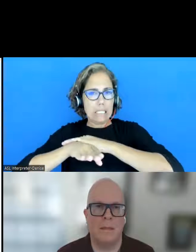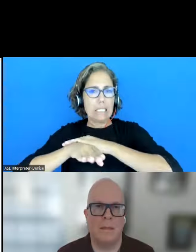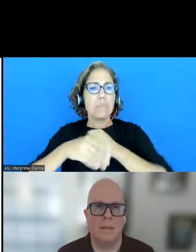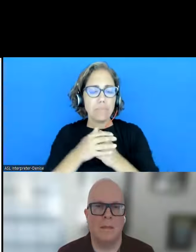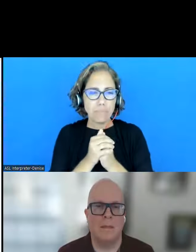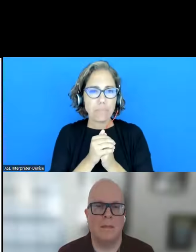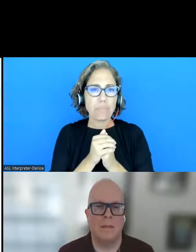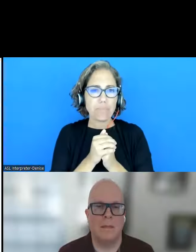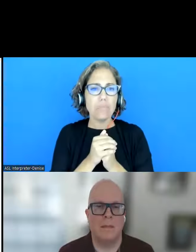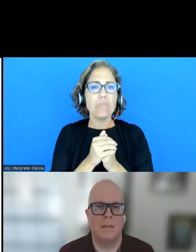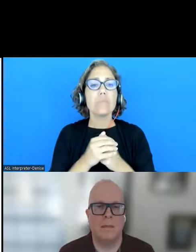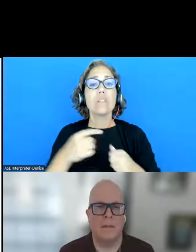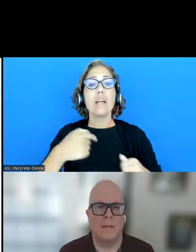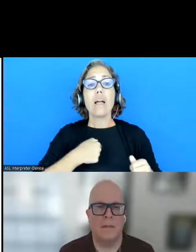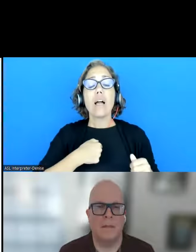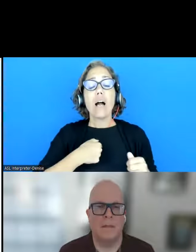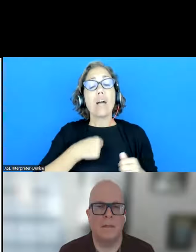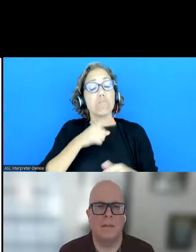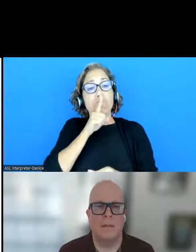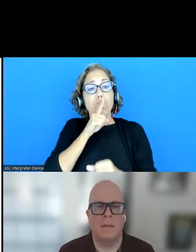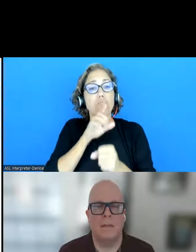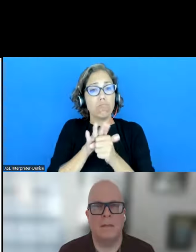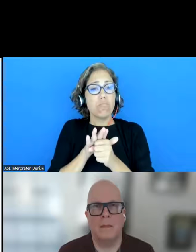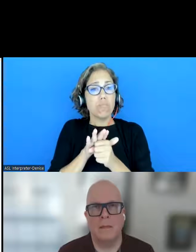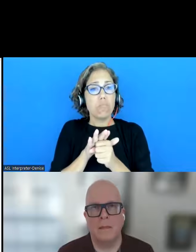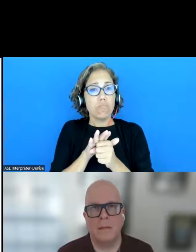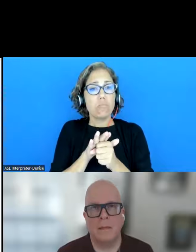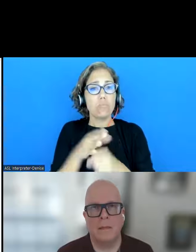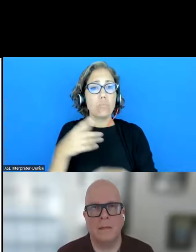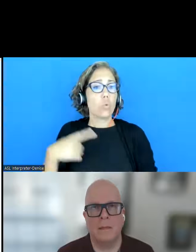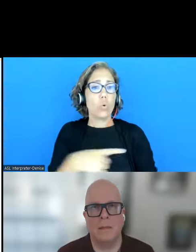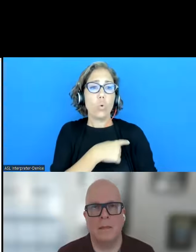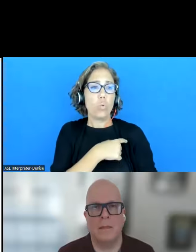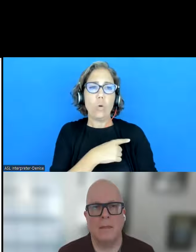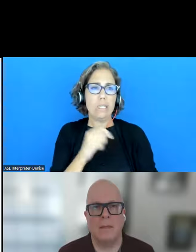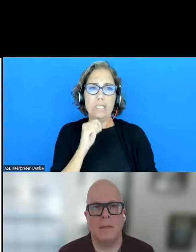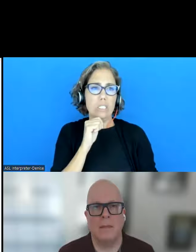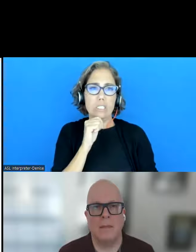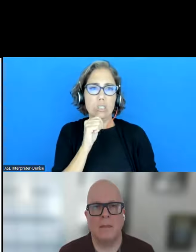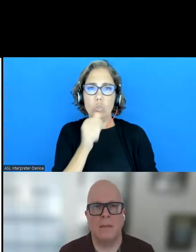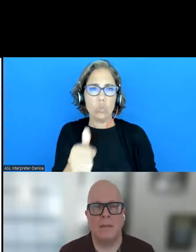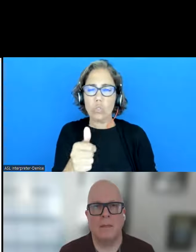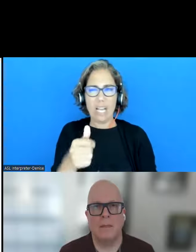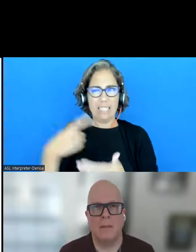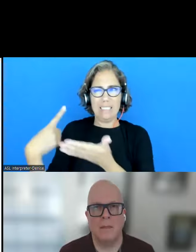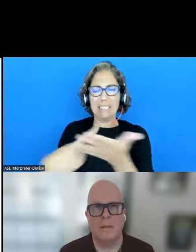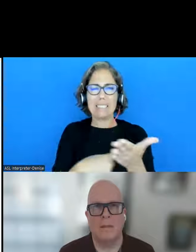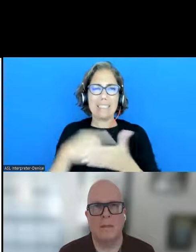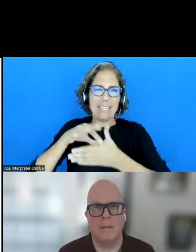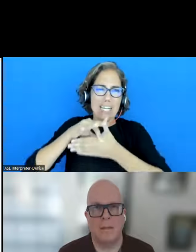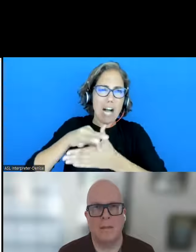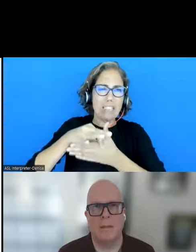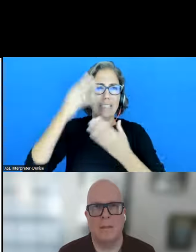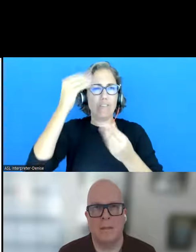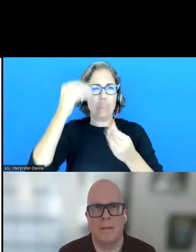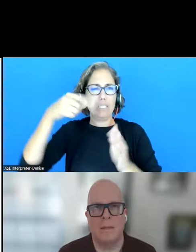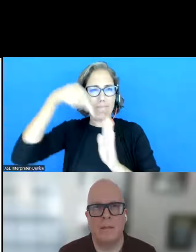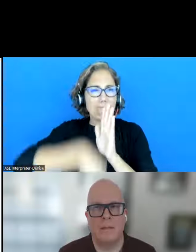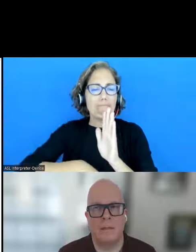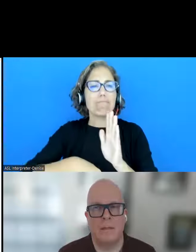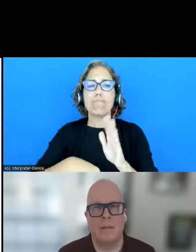I can guarantee that we do not discuss content enough when we talk about